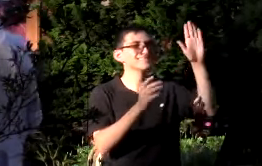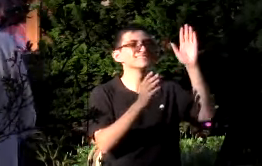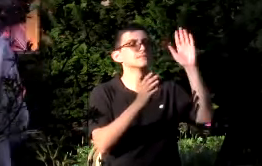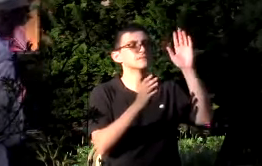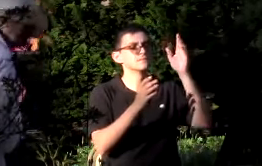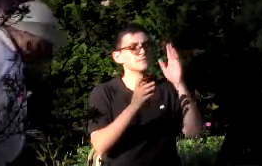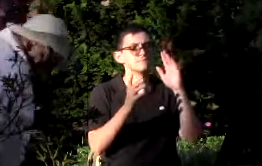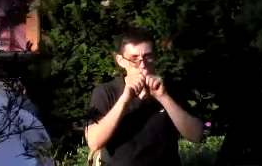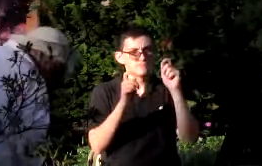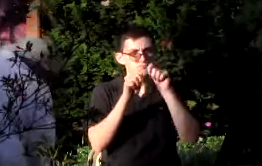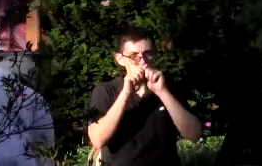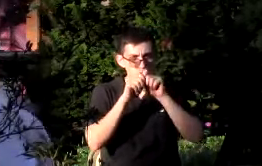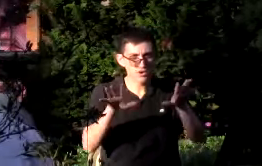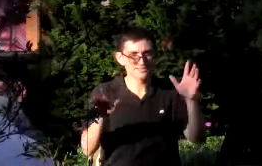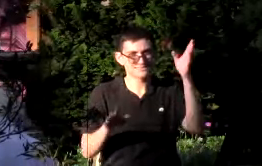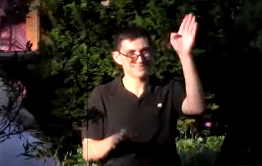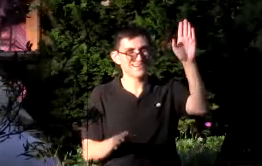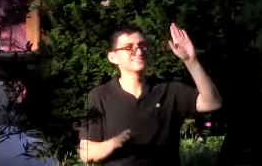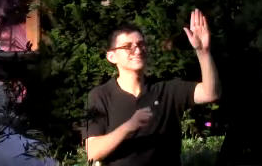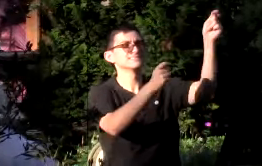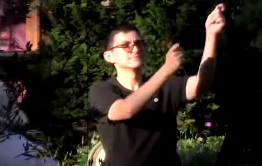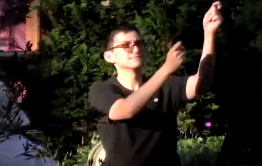be seated.